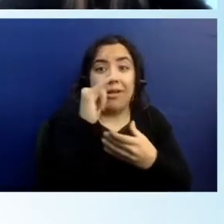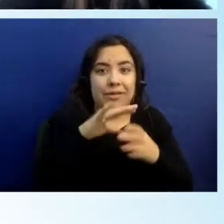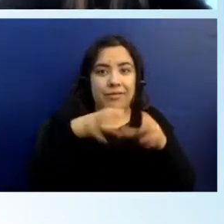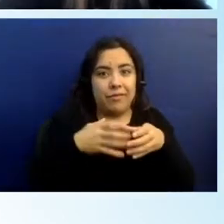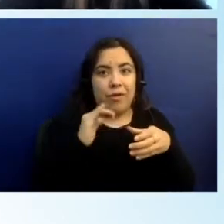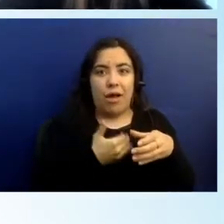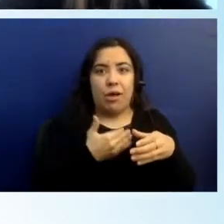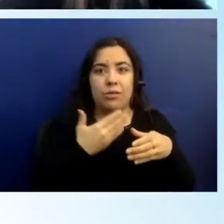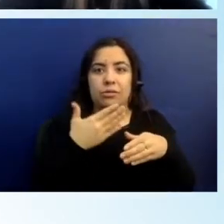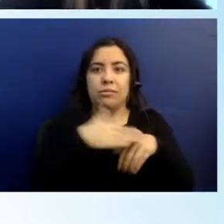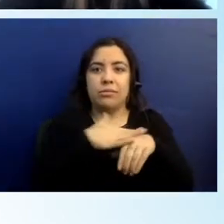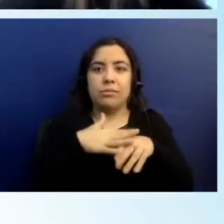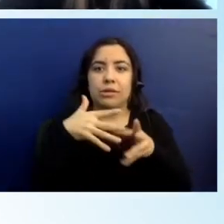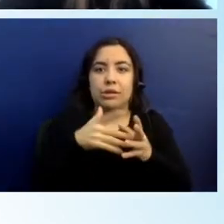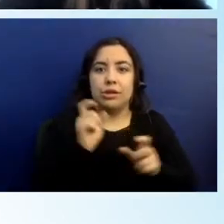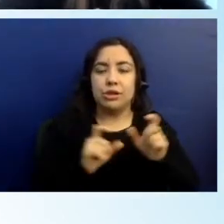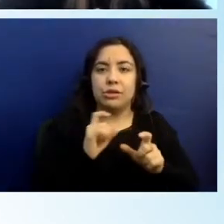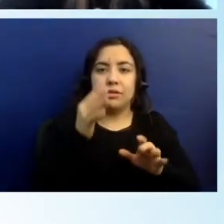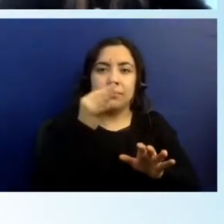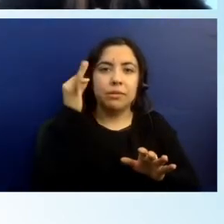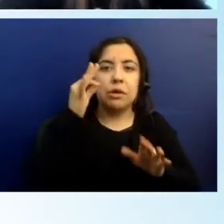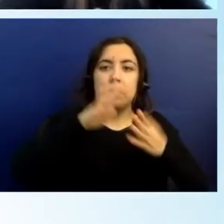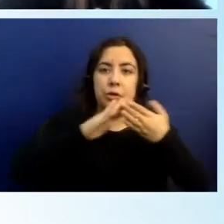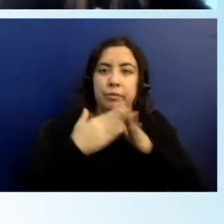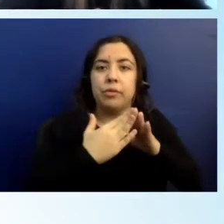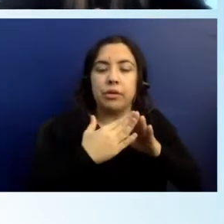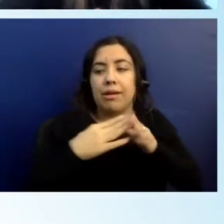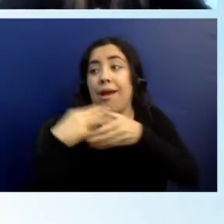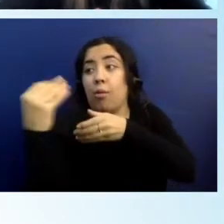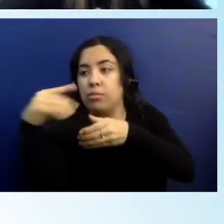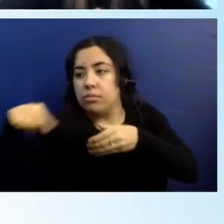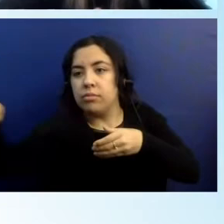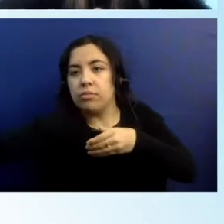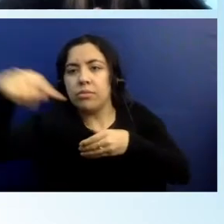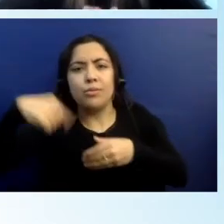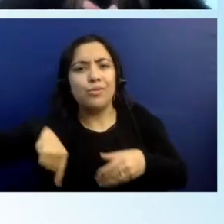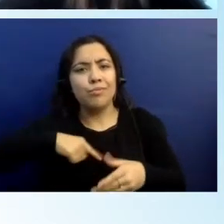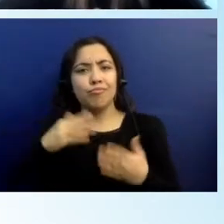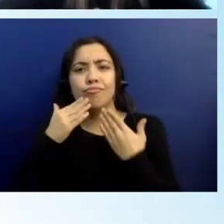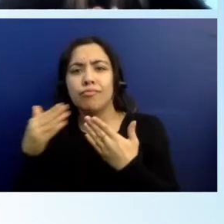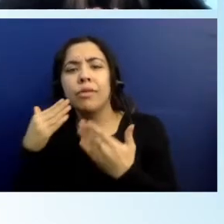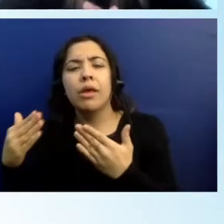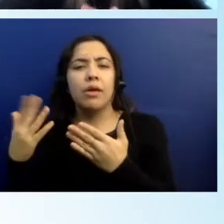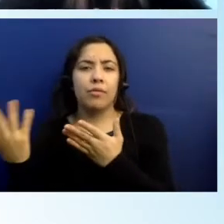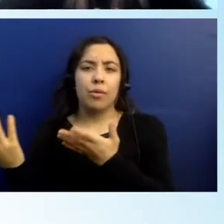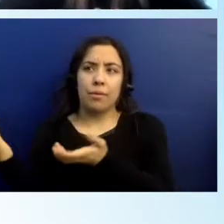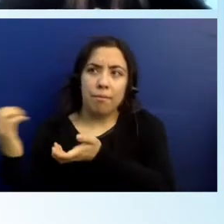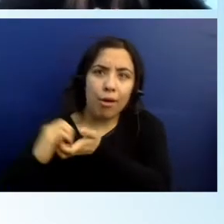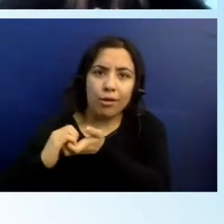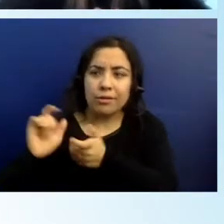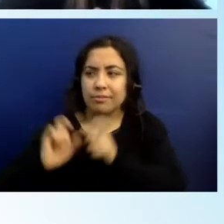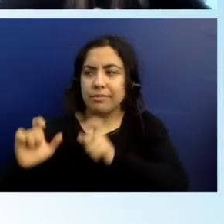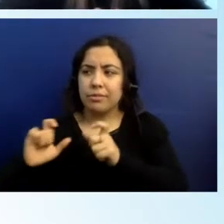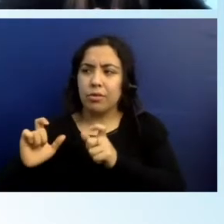You know, so we are thankful for partners and people that share our vision to create new monuments in the city